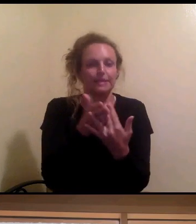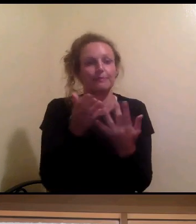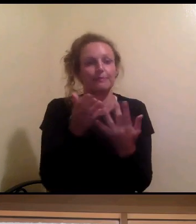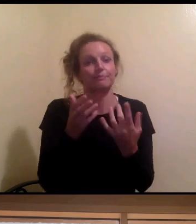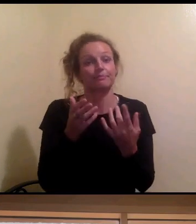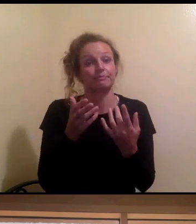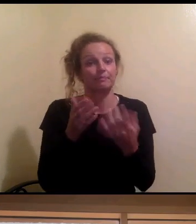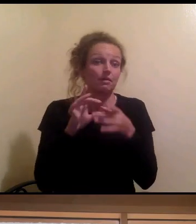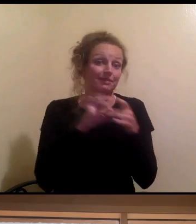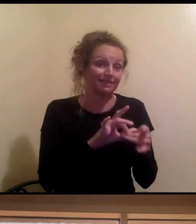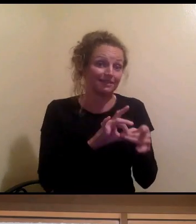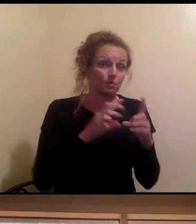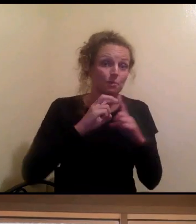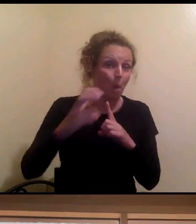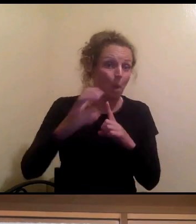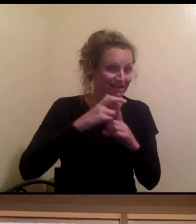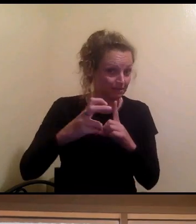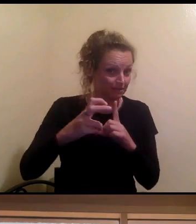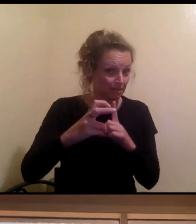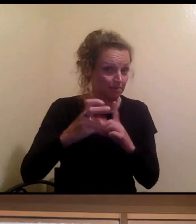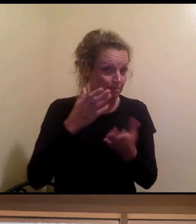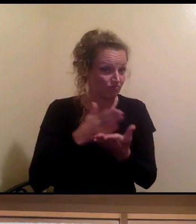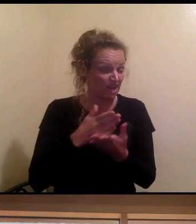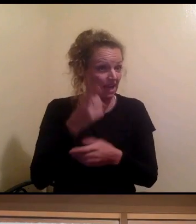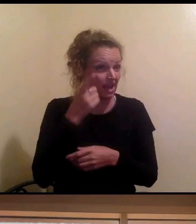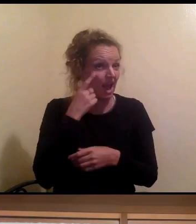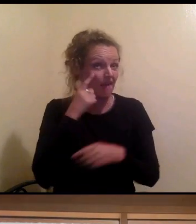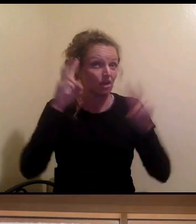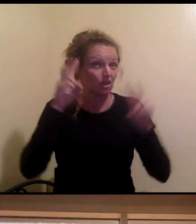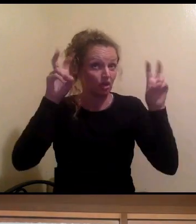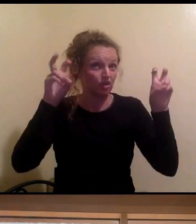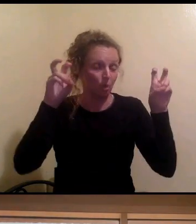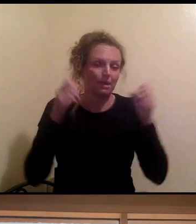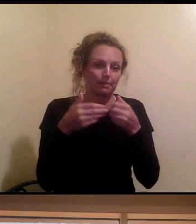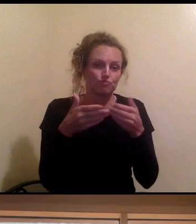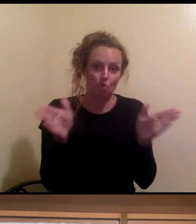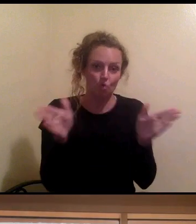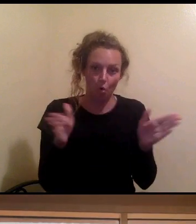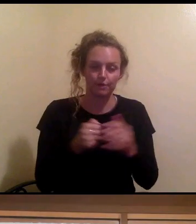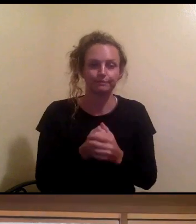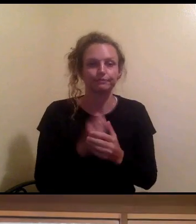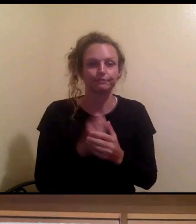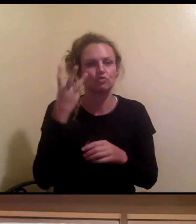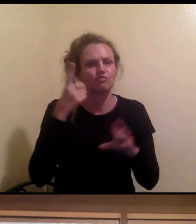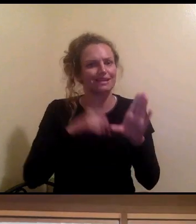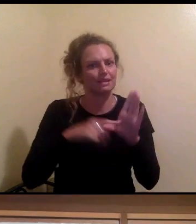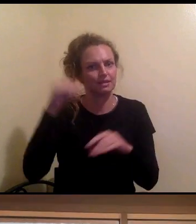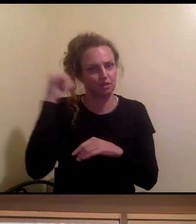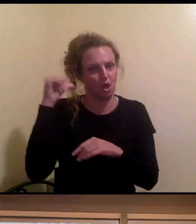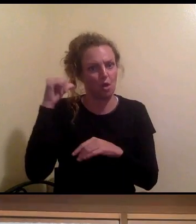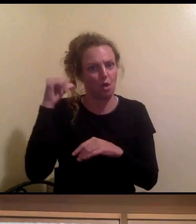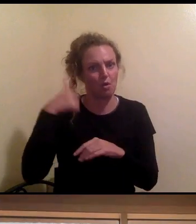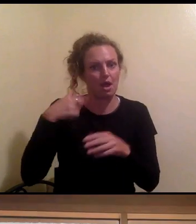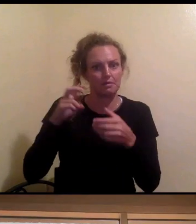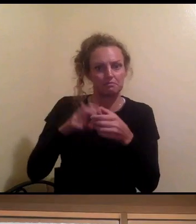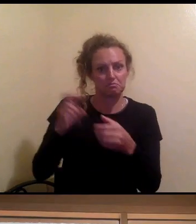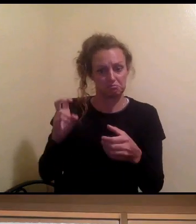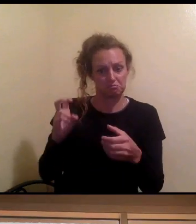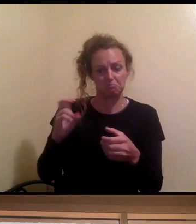it broadly. And 3 years ago, I left my corporate career to devote my full